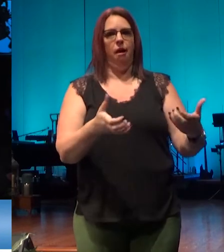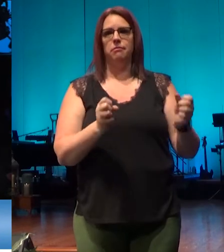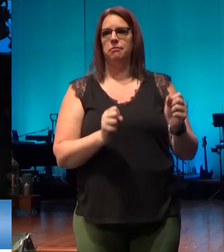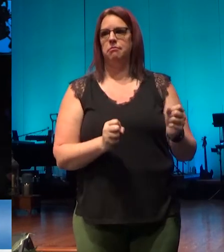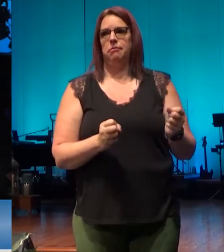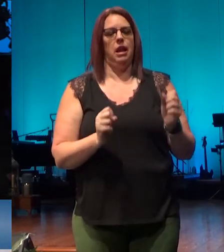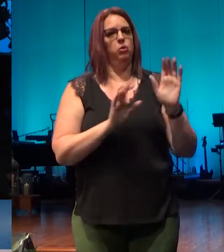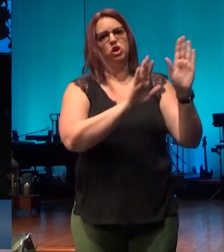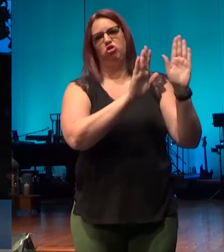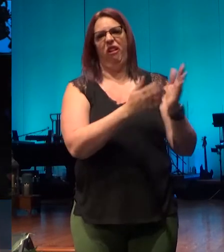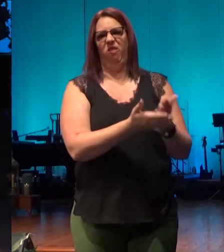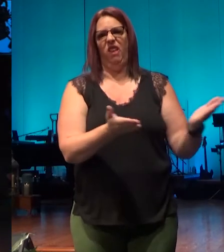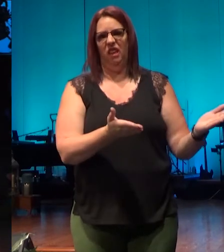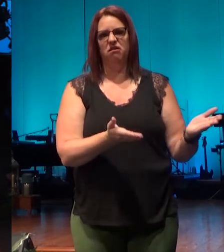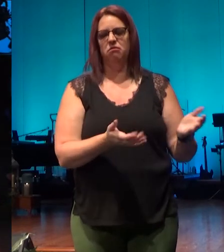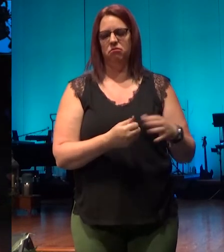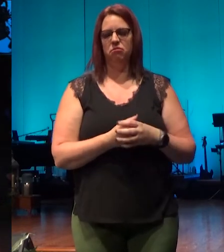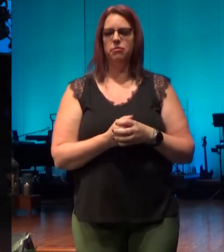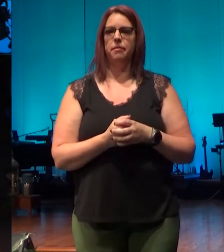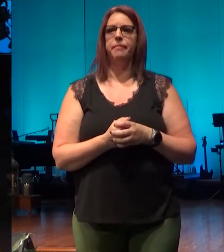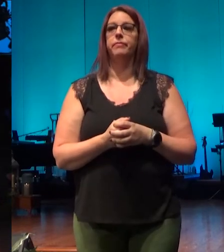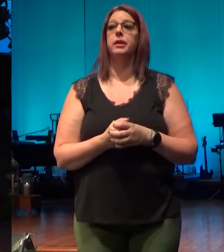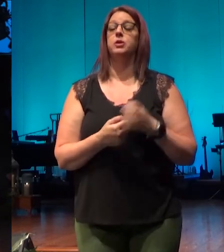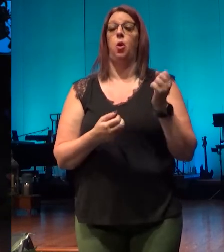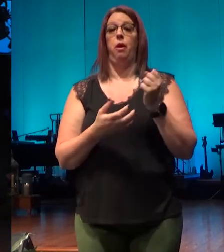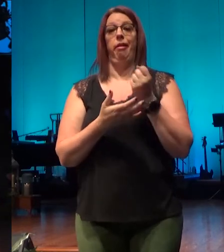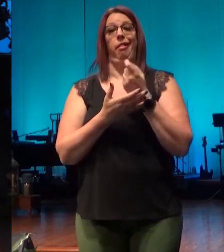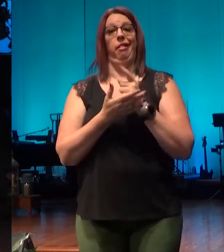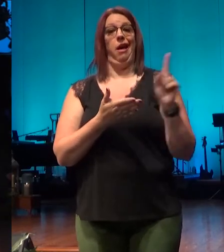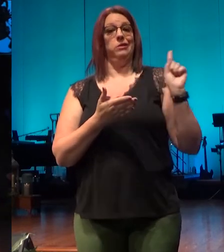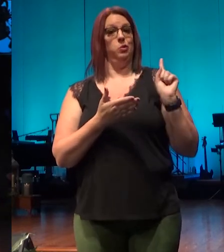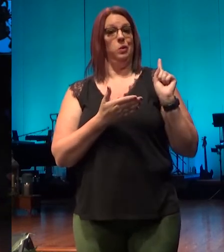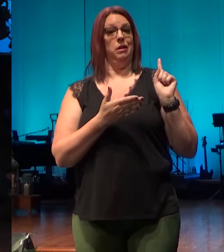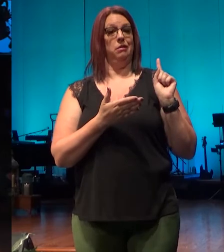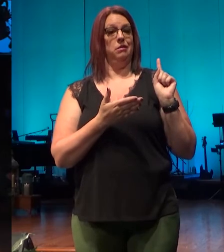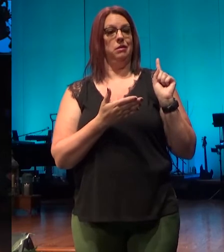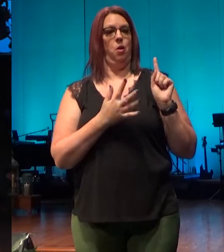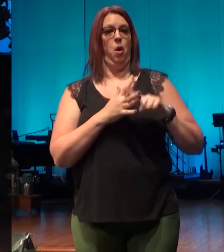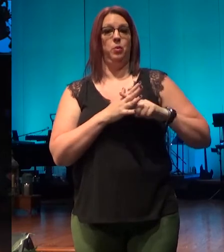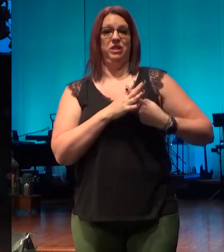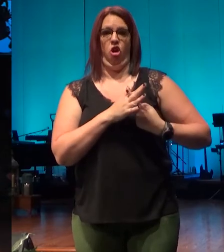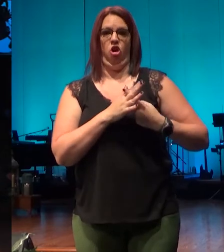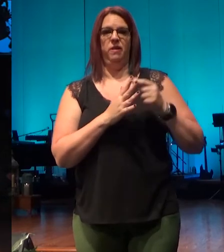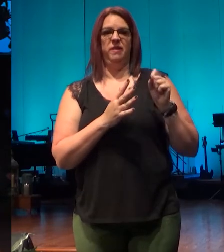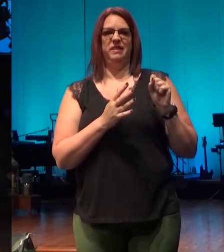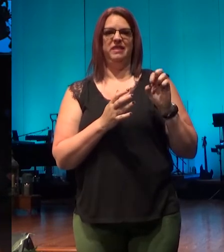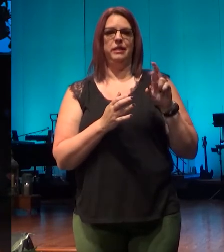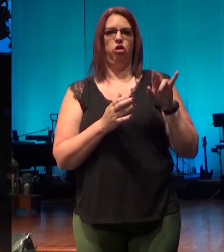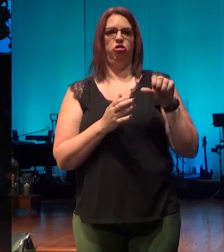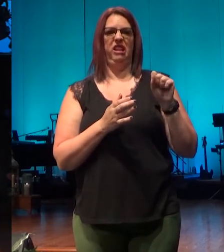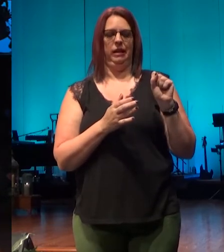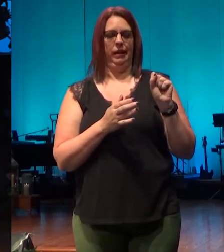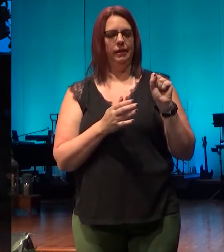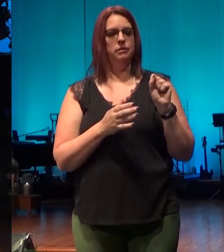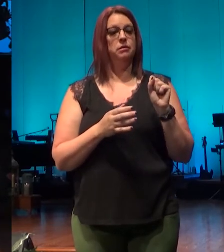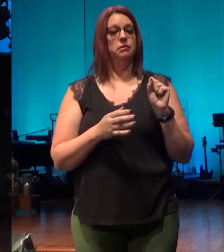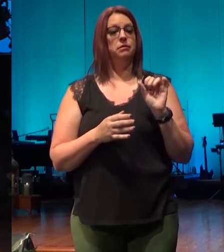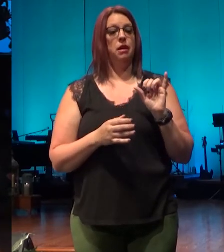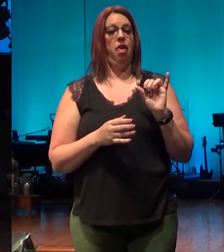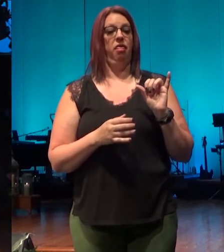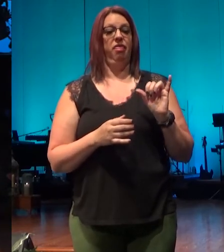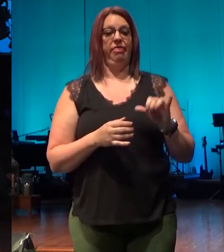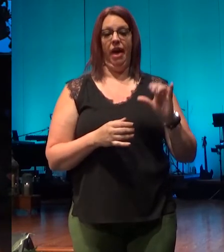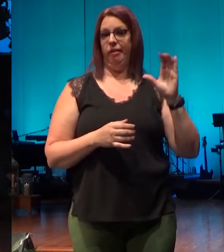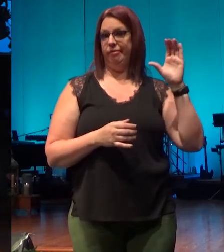great things. And last week in the series when we began it, the Art of Sacred Listening began